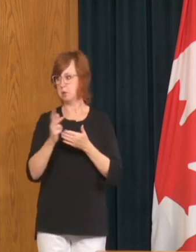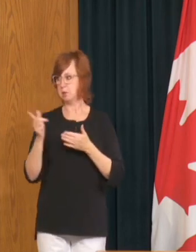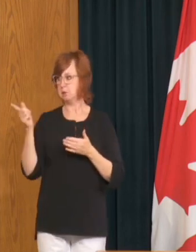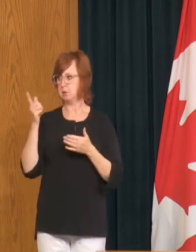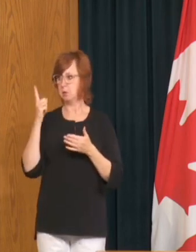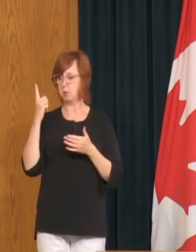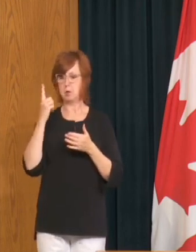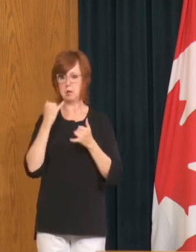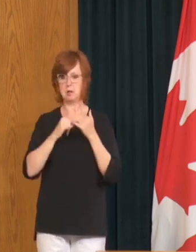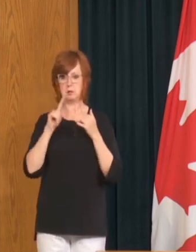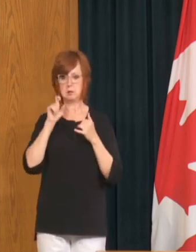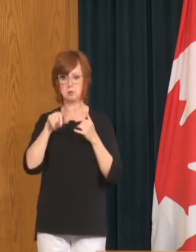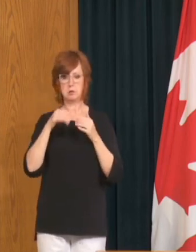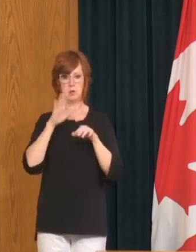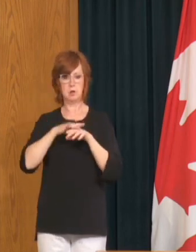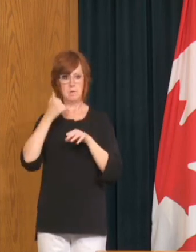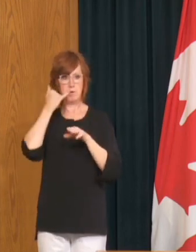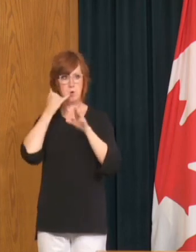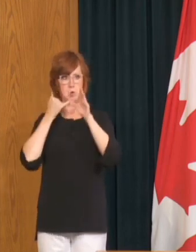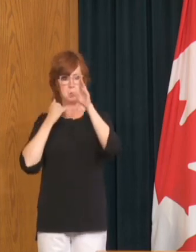on the line.